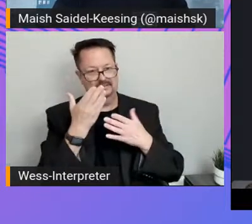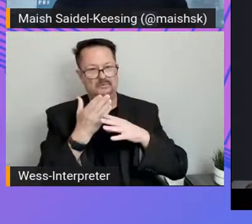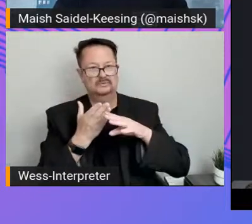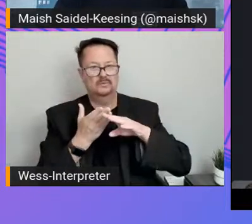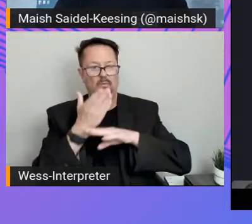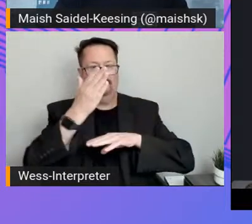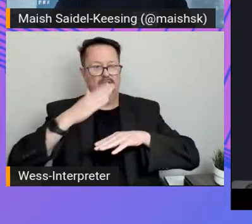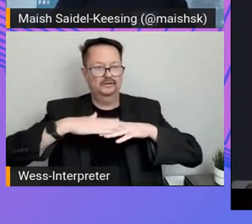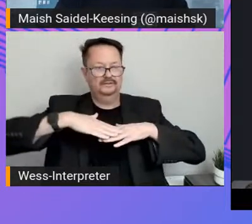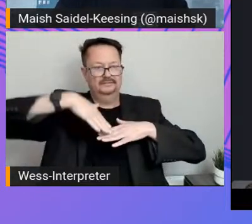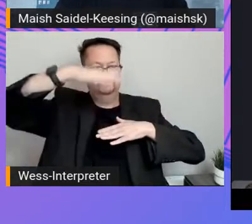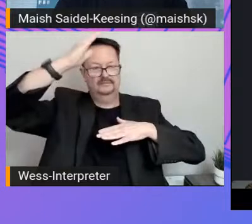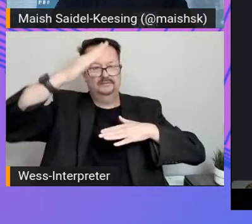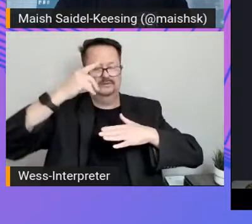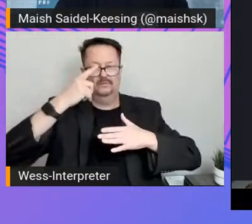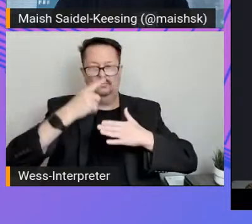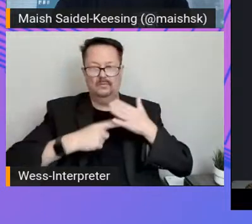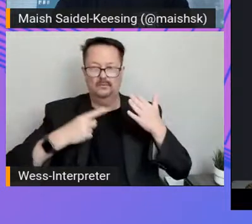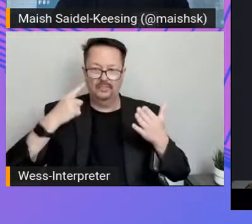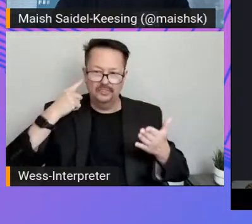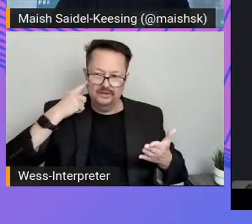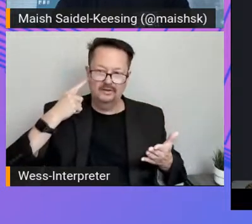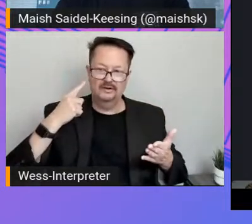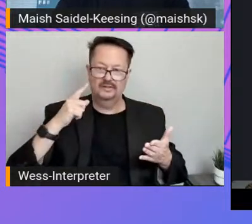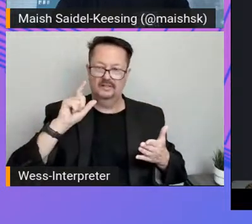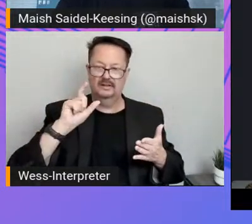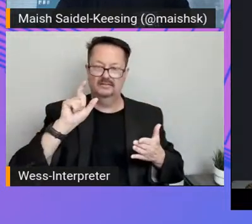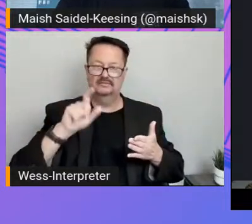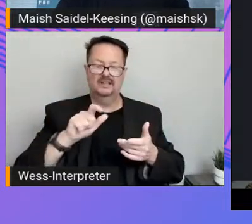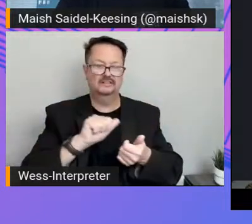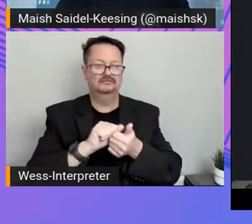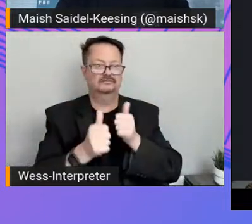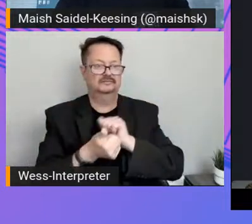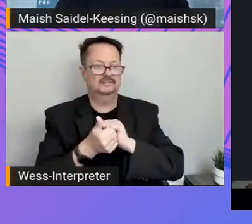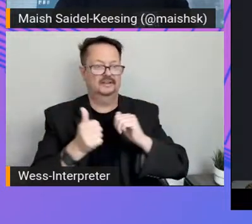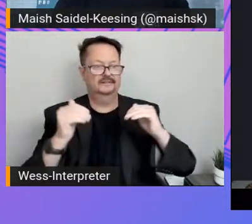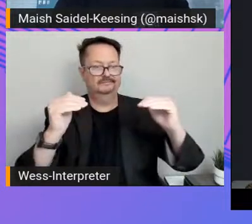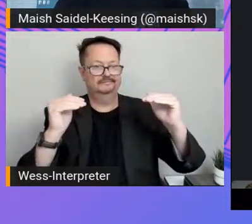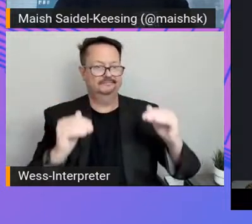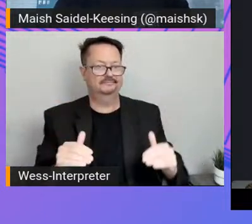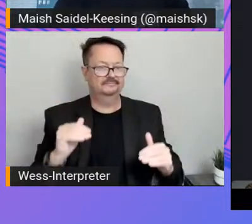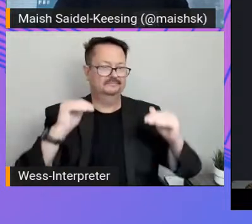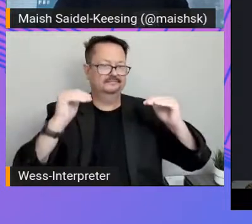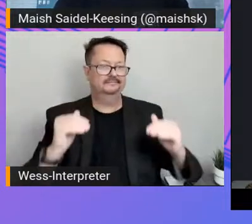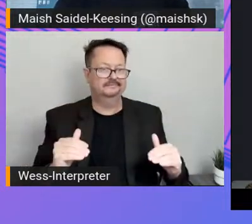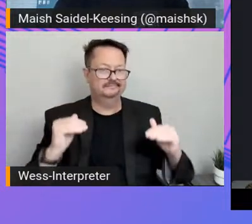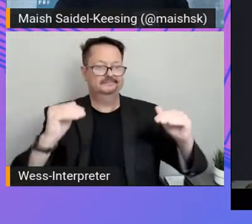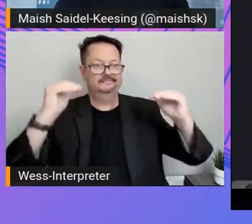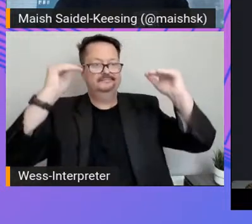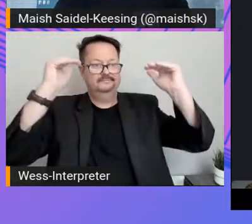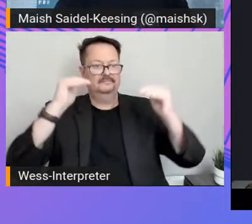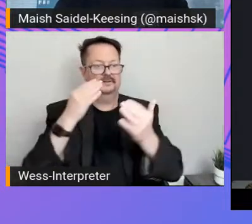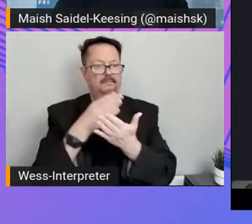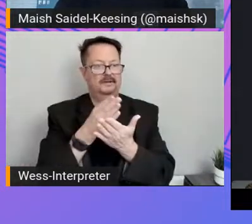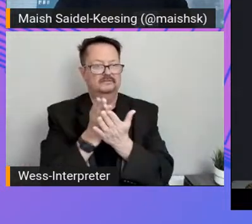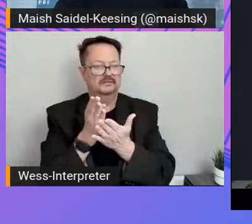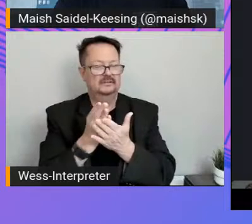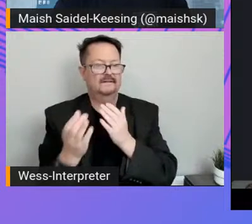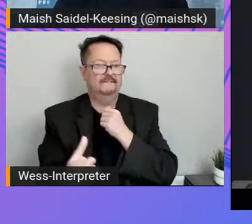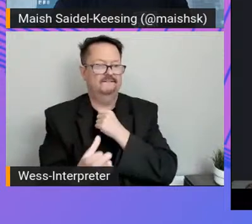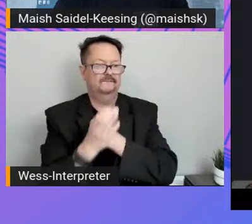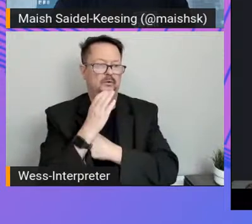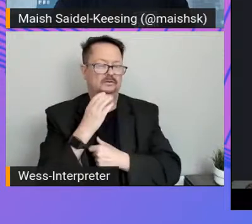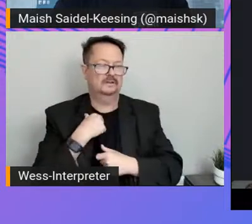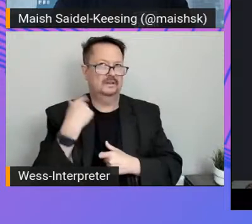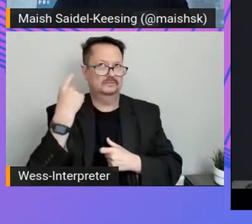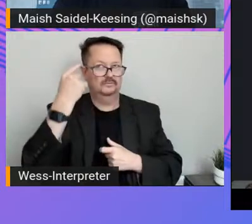be. Let's reset the budget value for that. So it's just forcing us to be thinking about cost